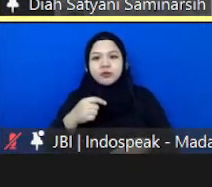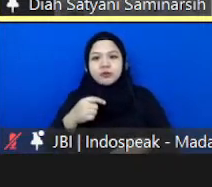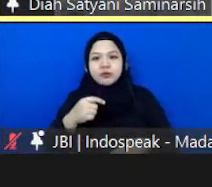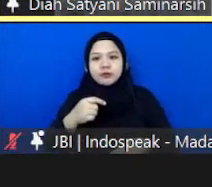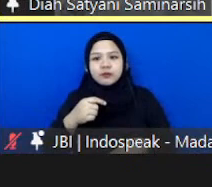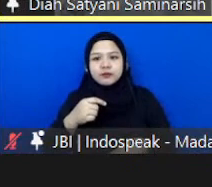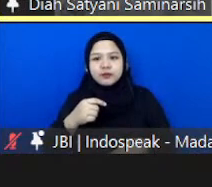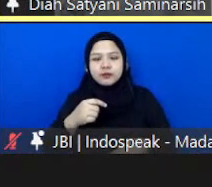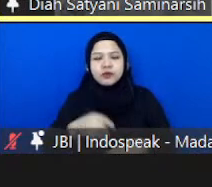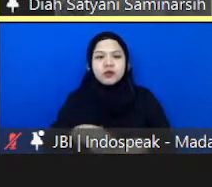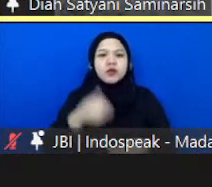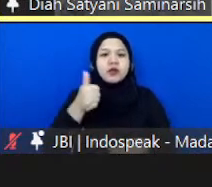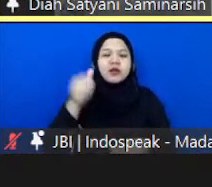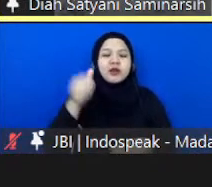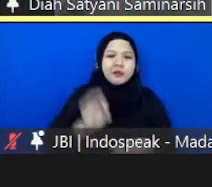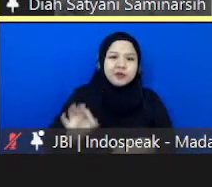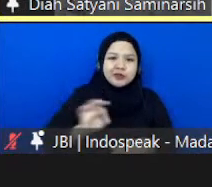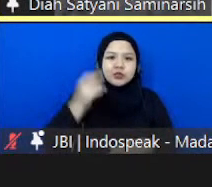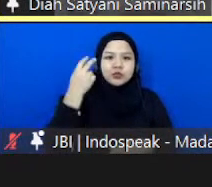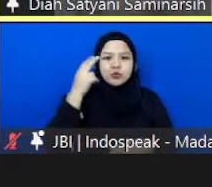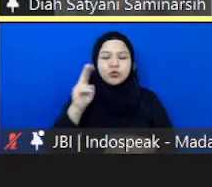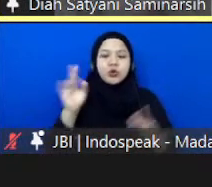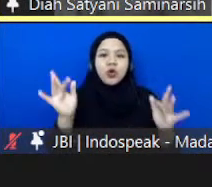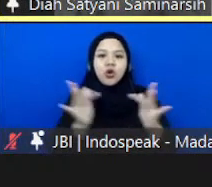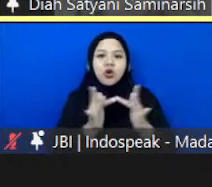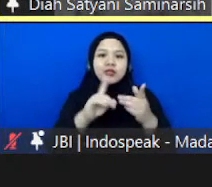6.16% in close contact.